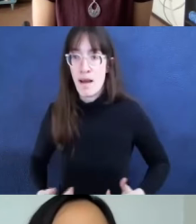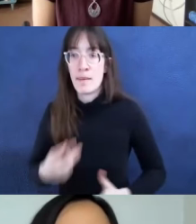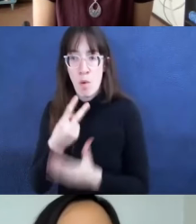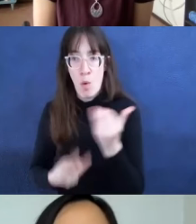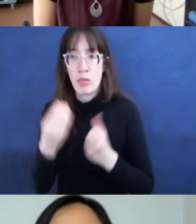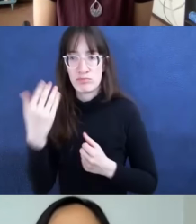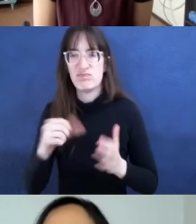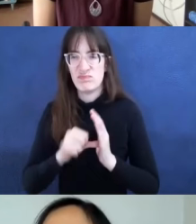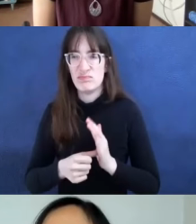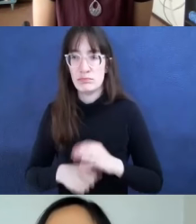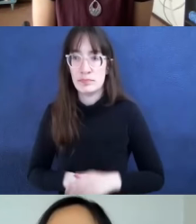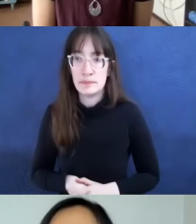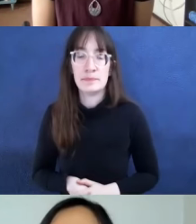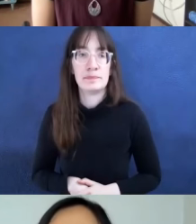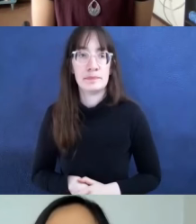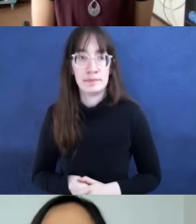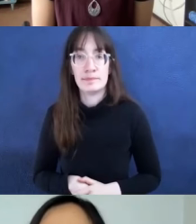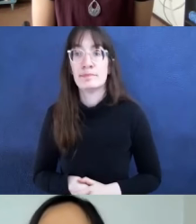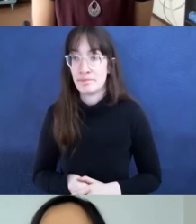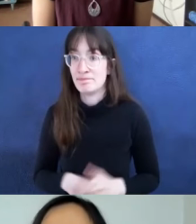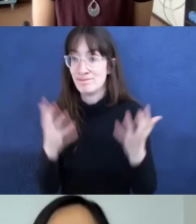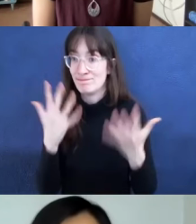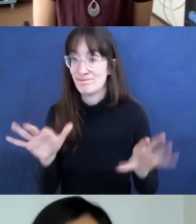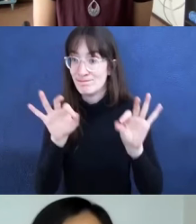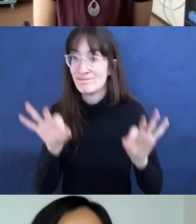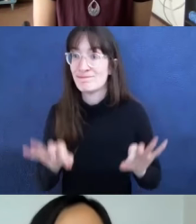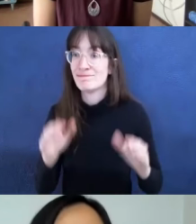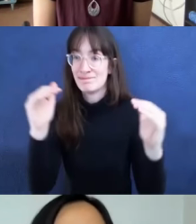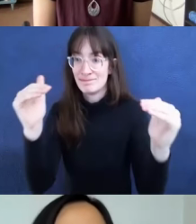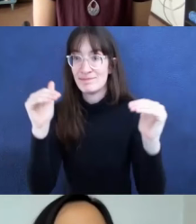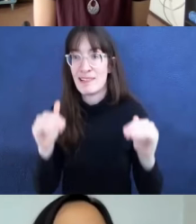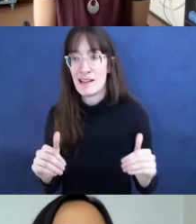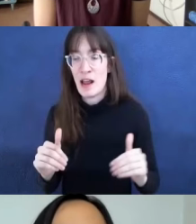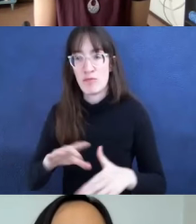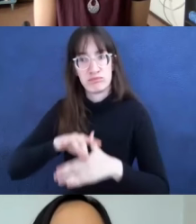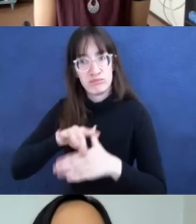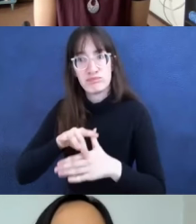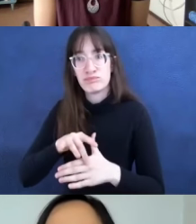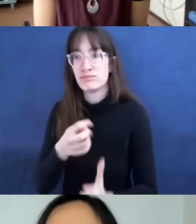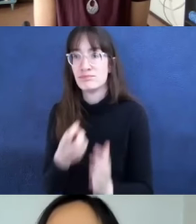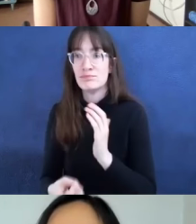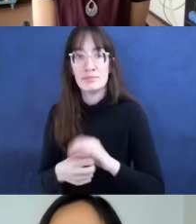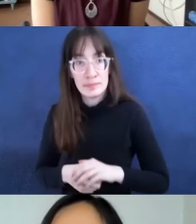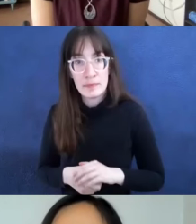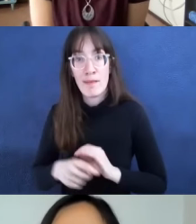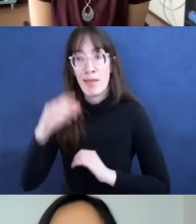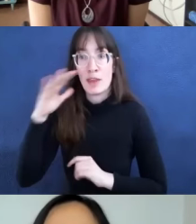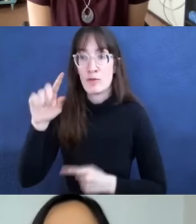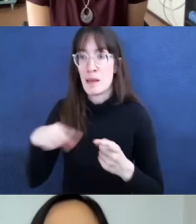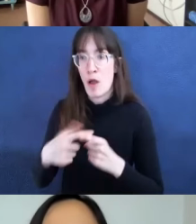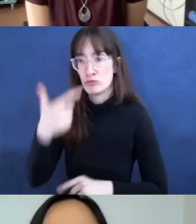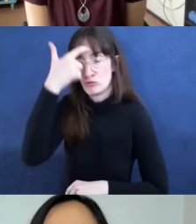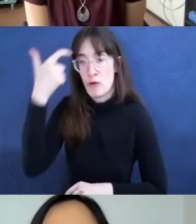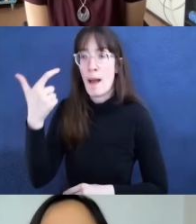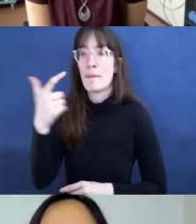so with that, now we'll move on to the big meat of this, talking about theories on trauma and embodiment. So